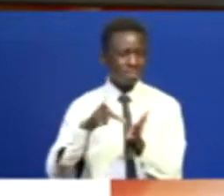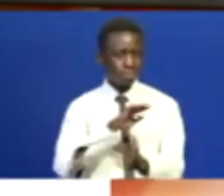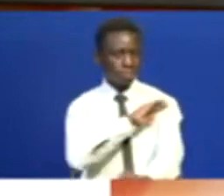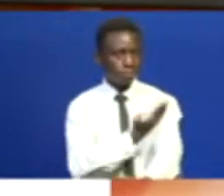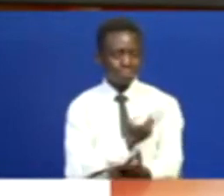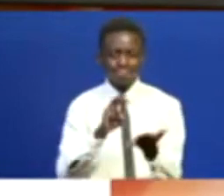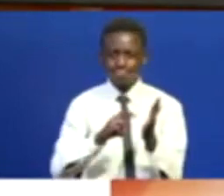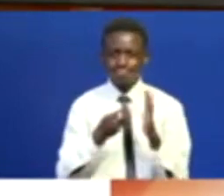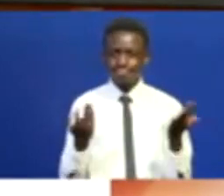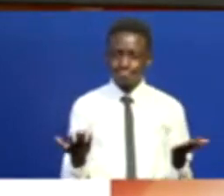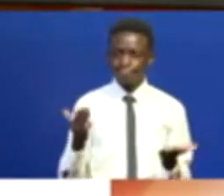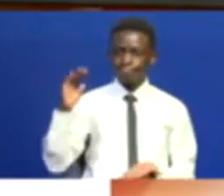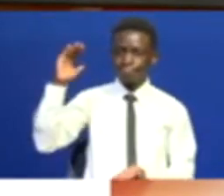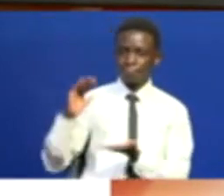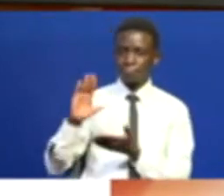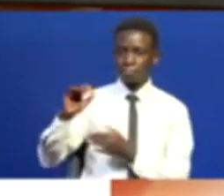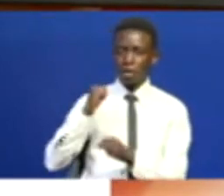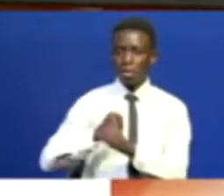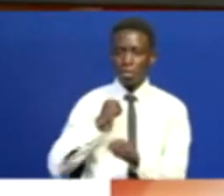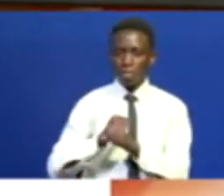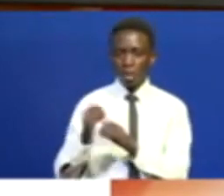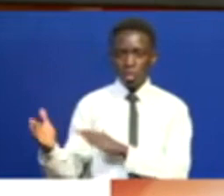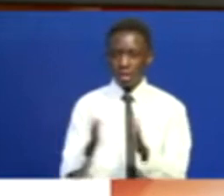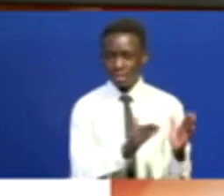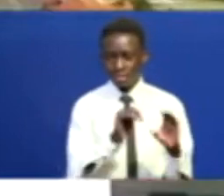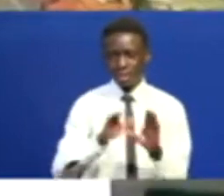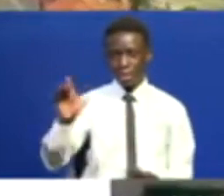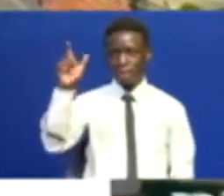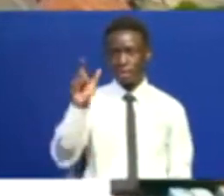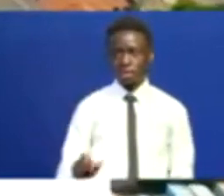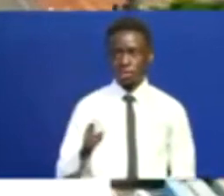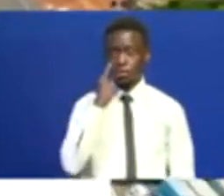the downsizing of its operating model across its regions.